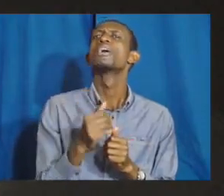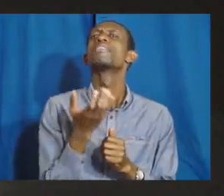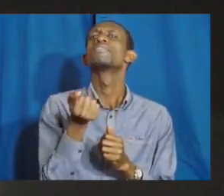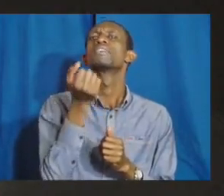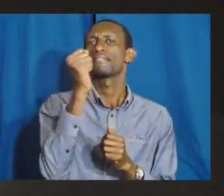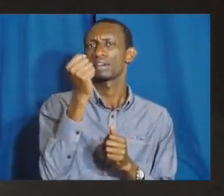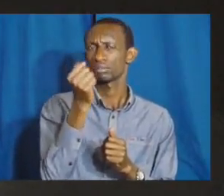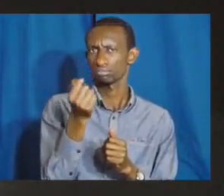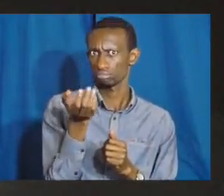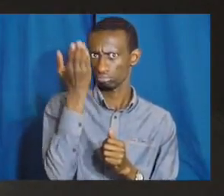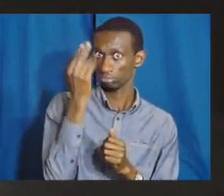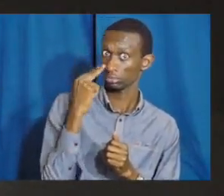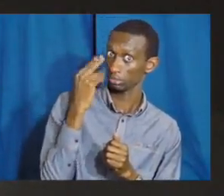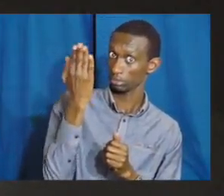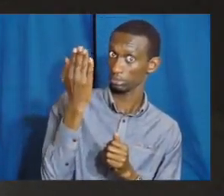You see?